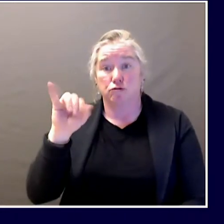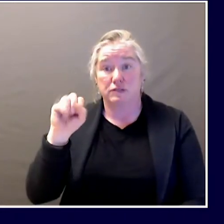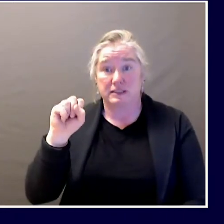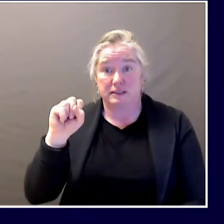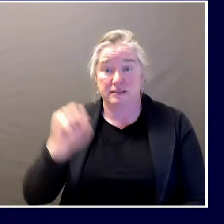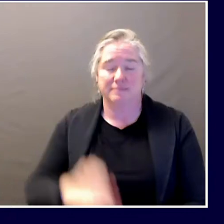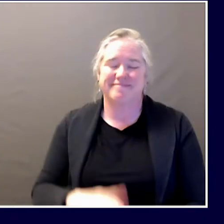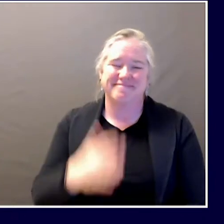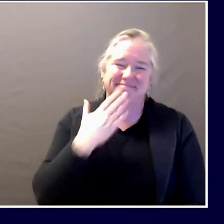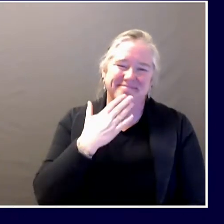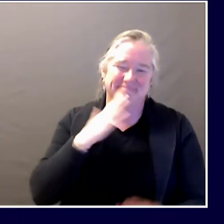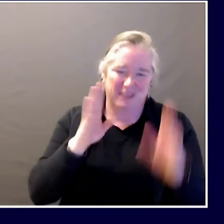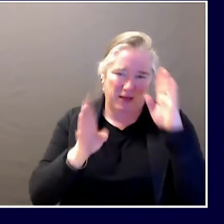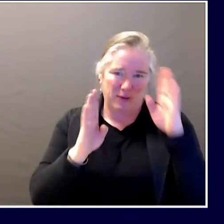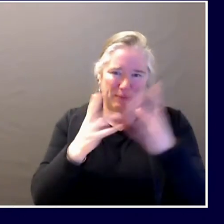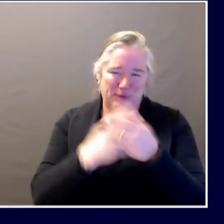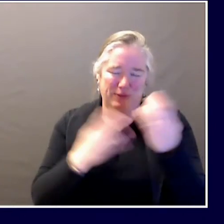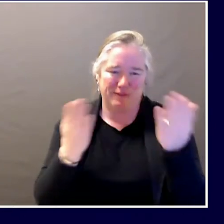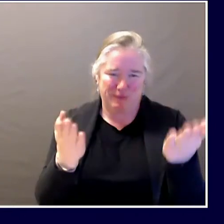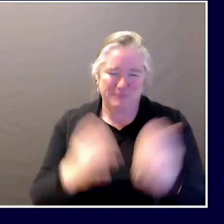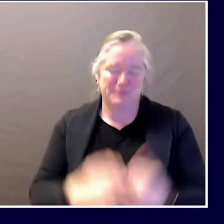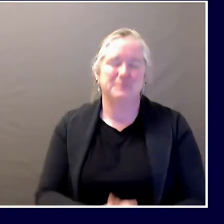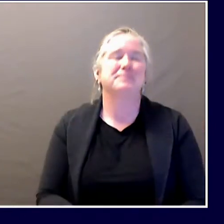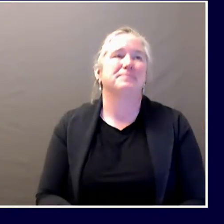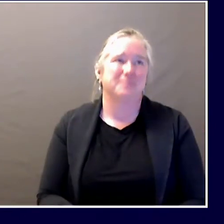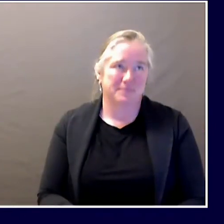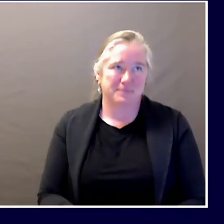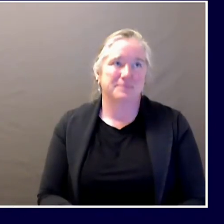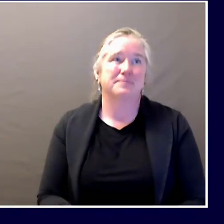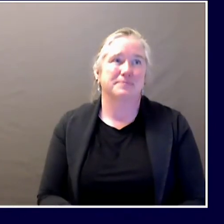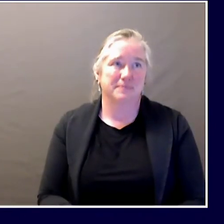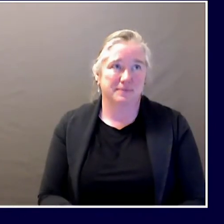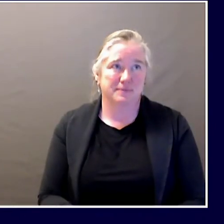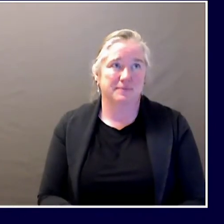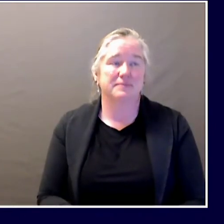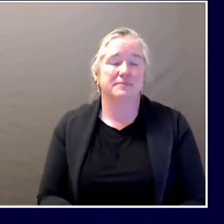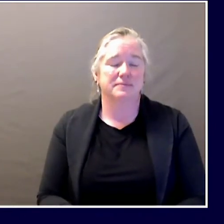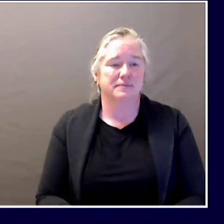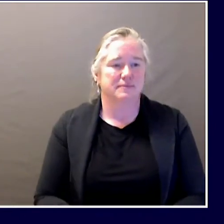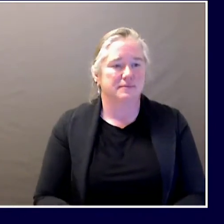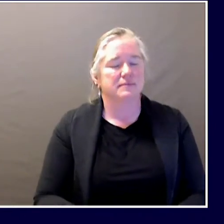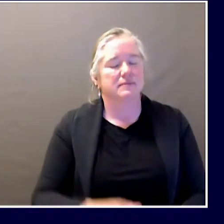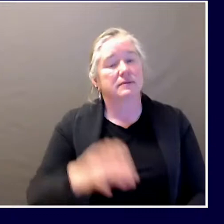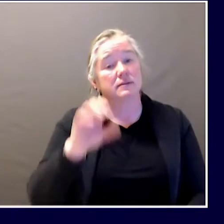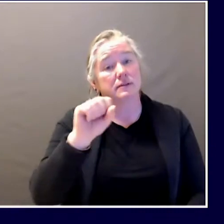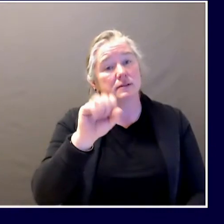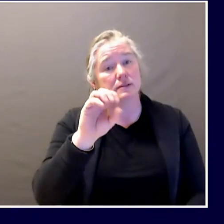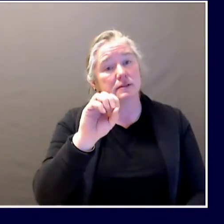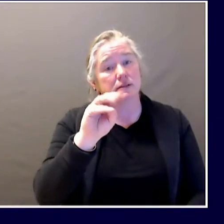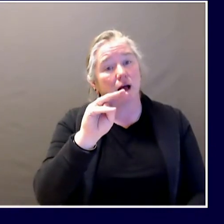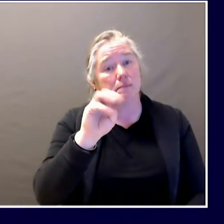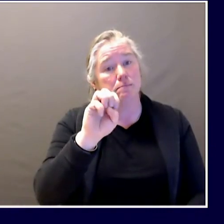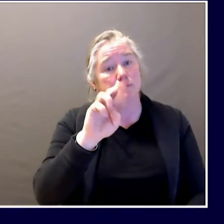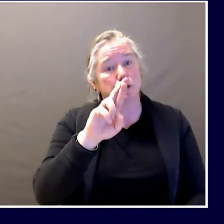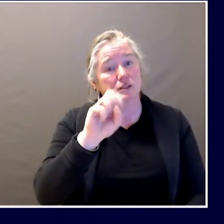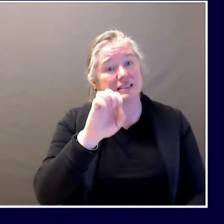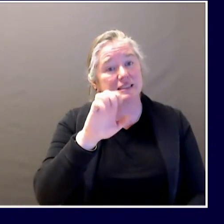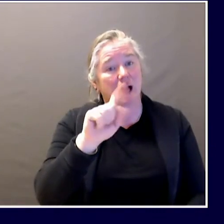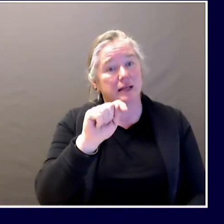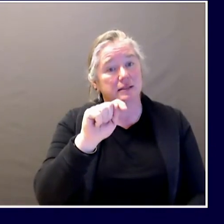Hi, Dr. Shah and Commissioner Lambrou. First wanted to ask about Somerset County. It appears to be one of the counties in the state